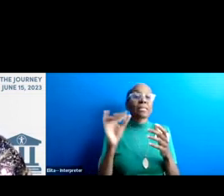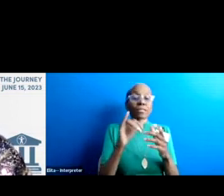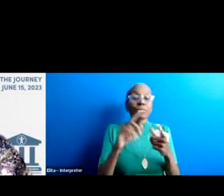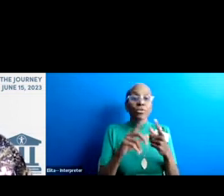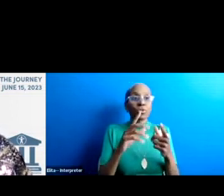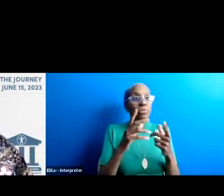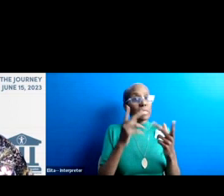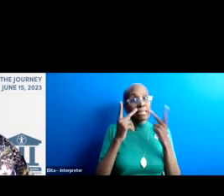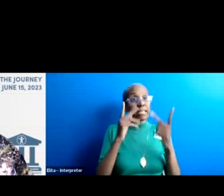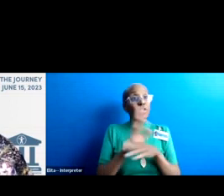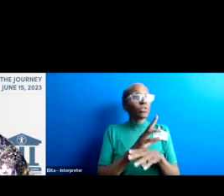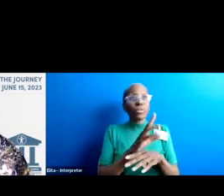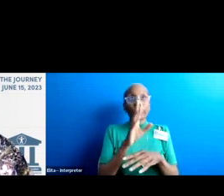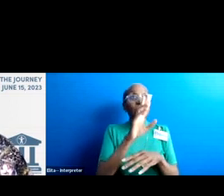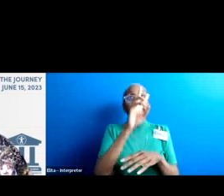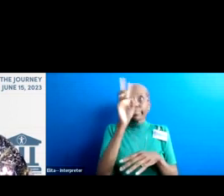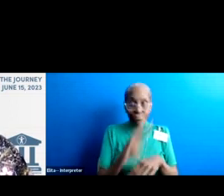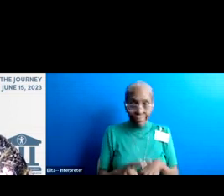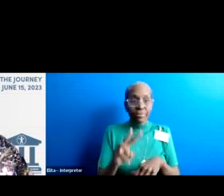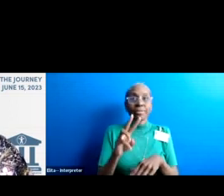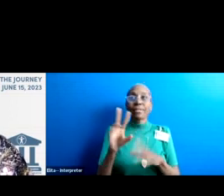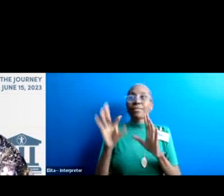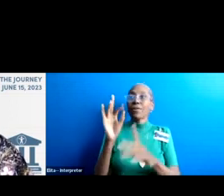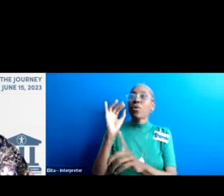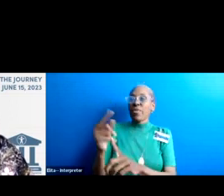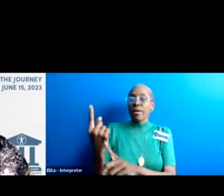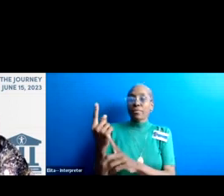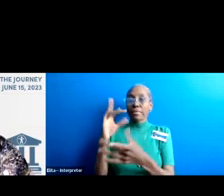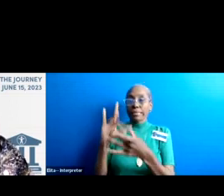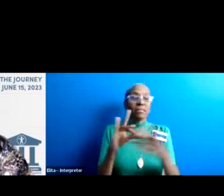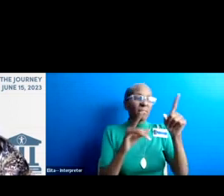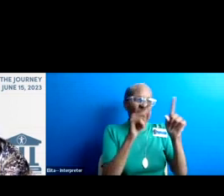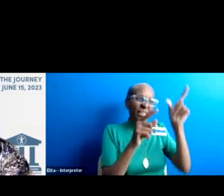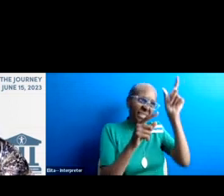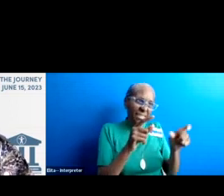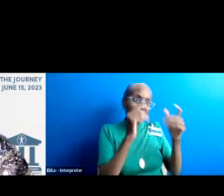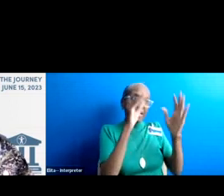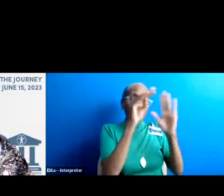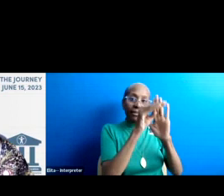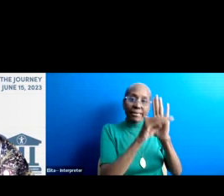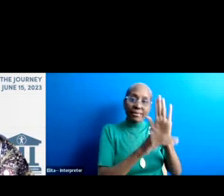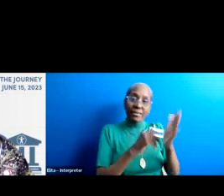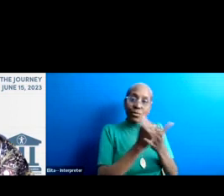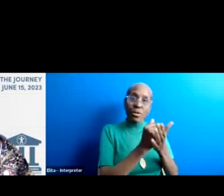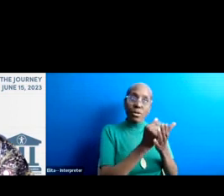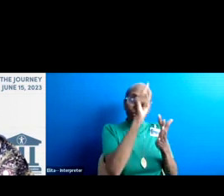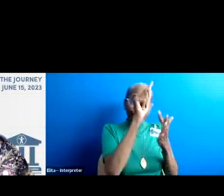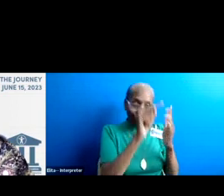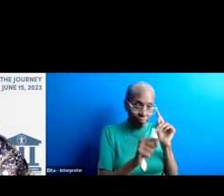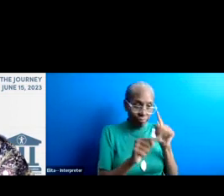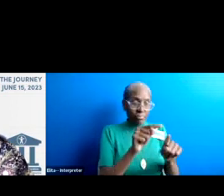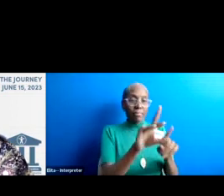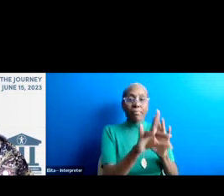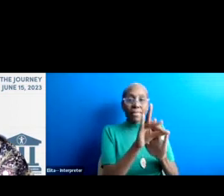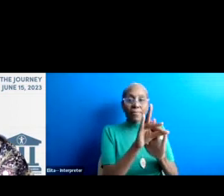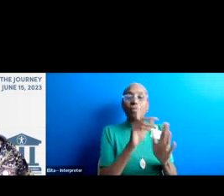way a sighted user would just skim a page to find the link that they want. That's what this list menu helps somebody do. So that's why we want to